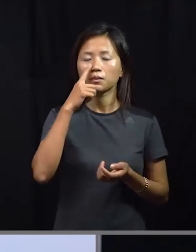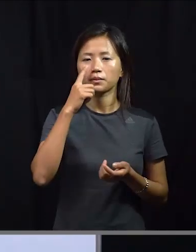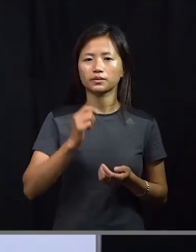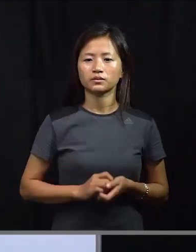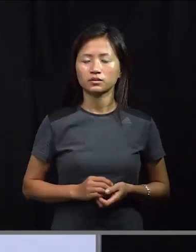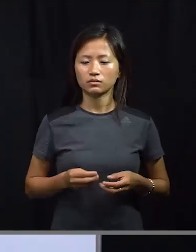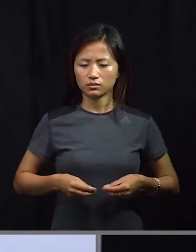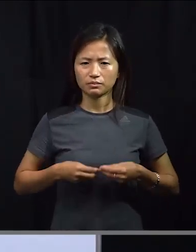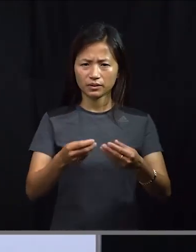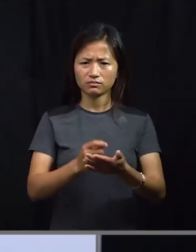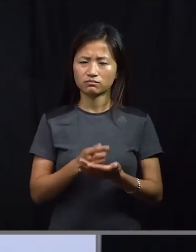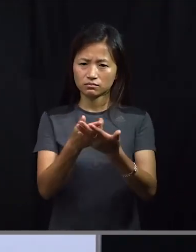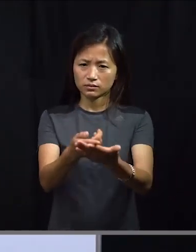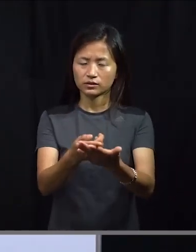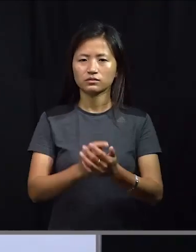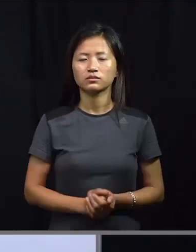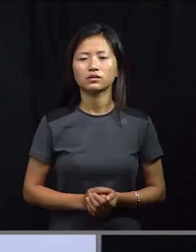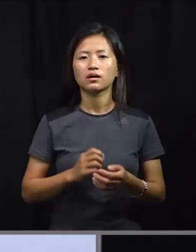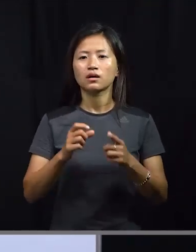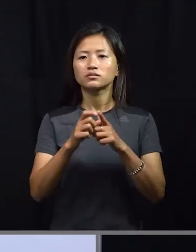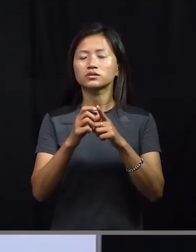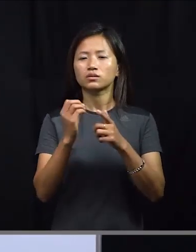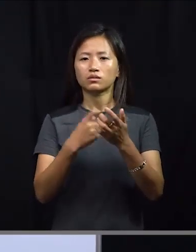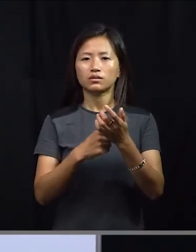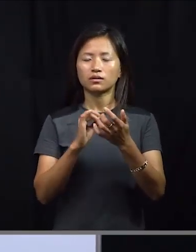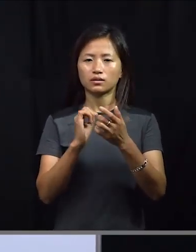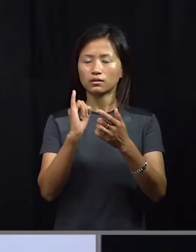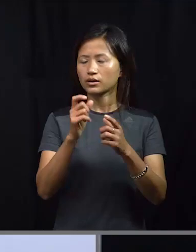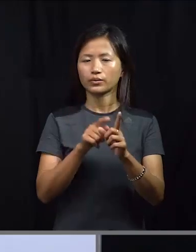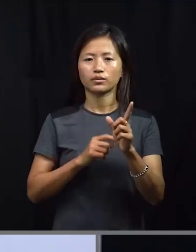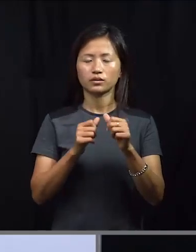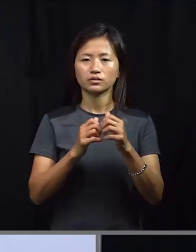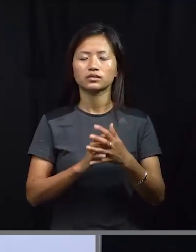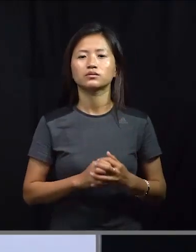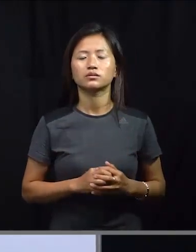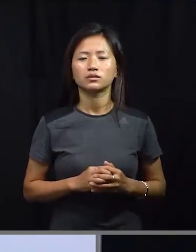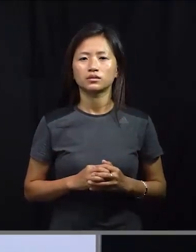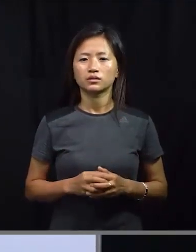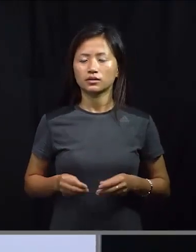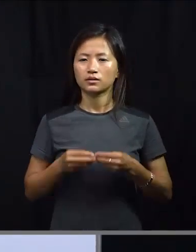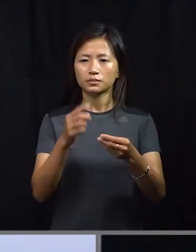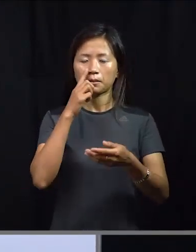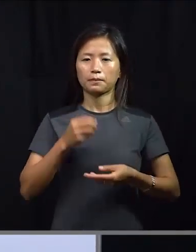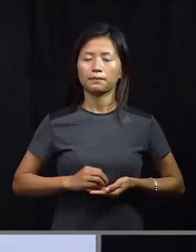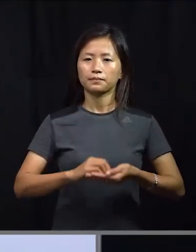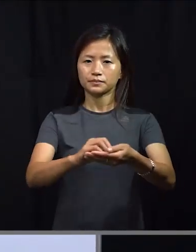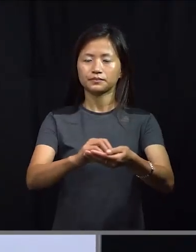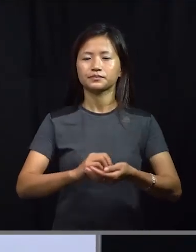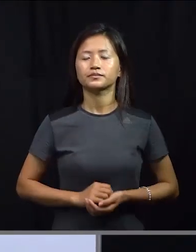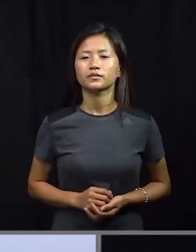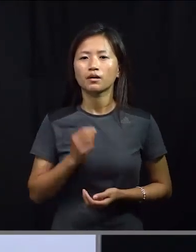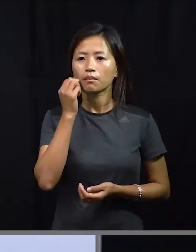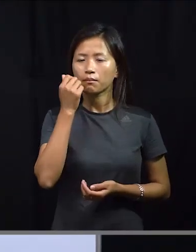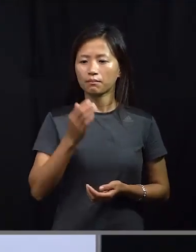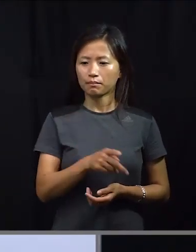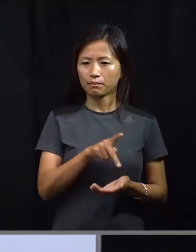any dowry. Okay, so the father just gives the hand of his daughter to that particular man. Okay,